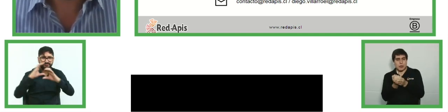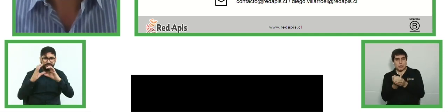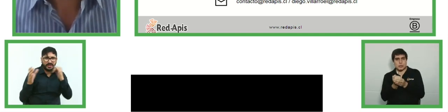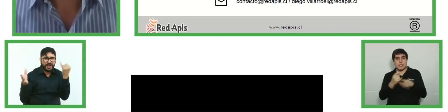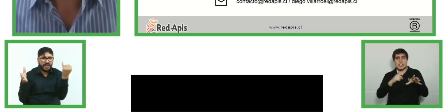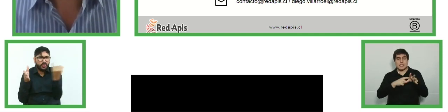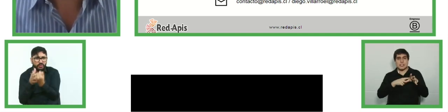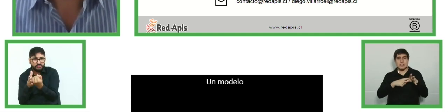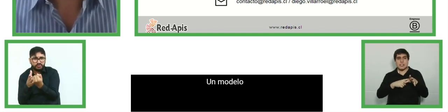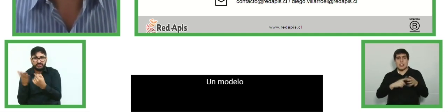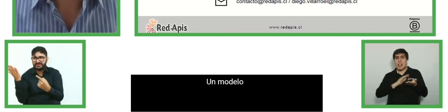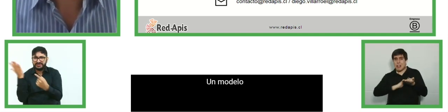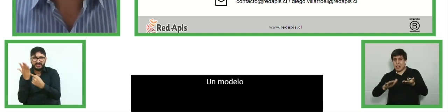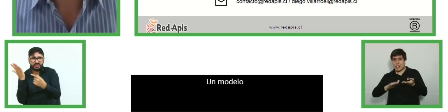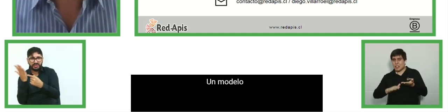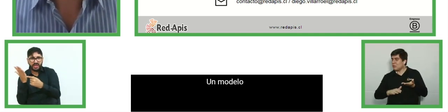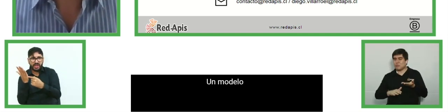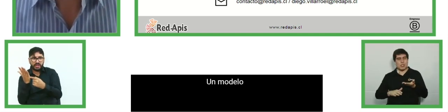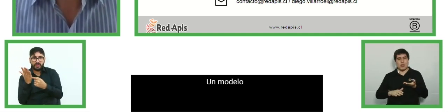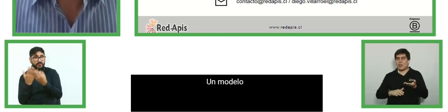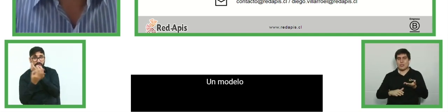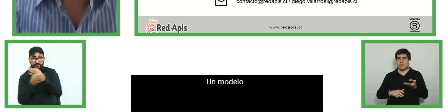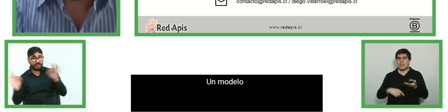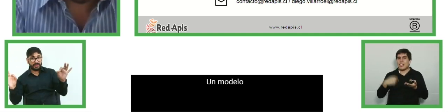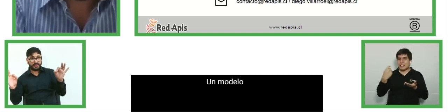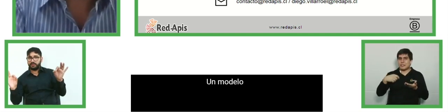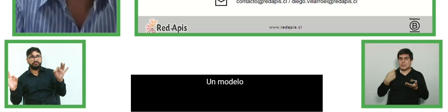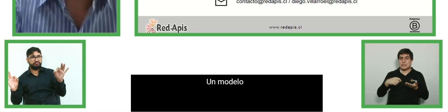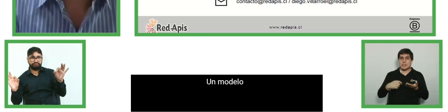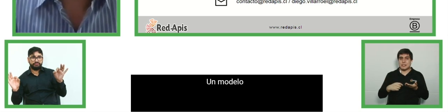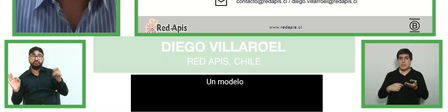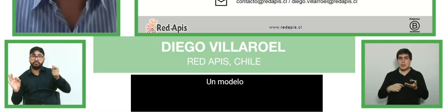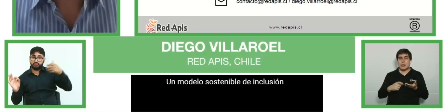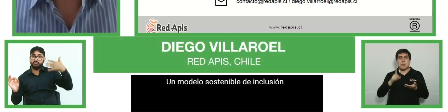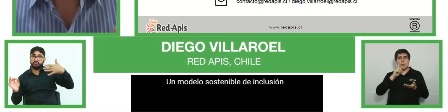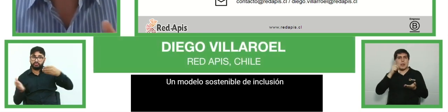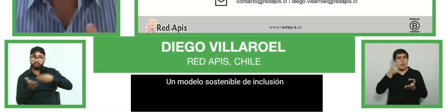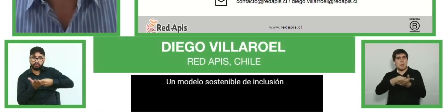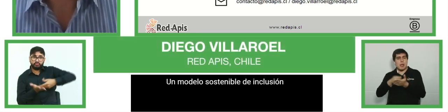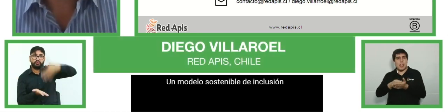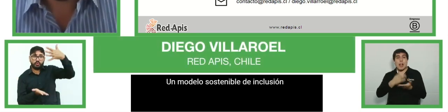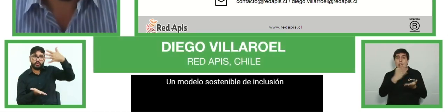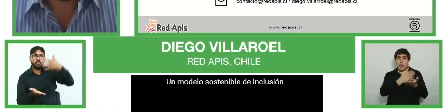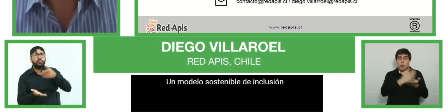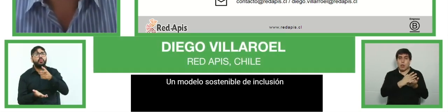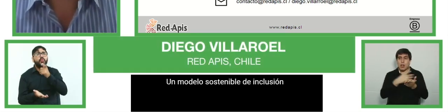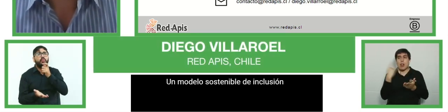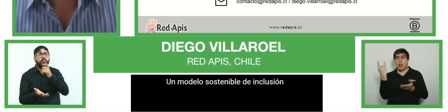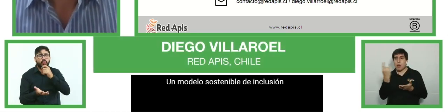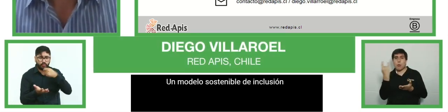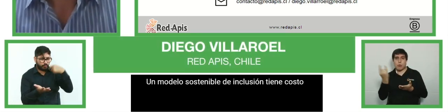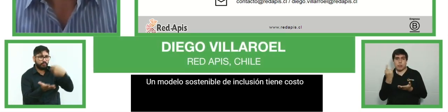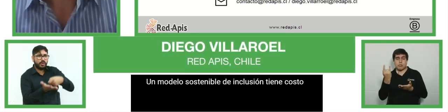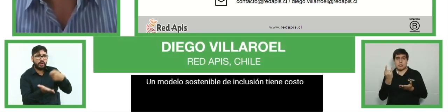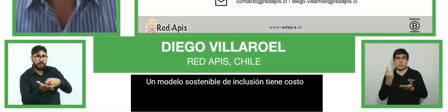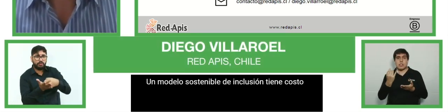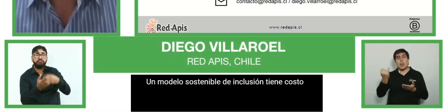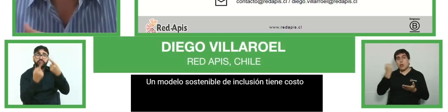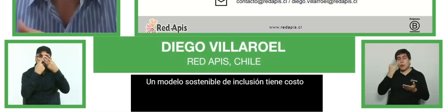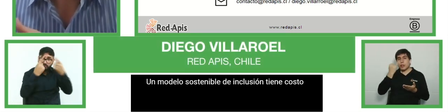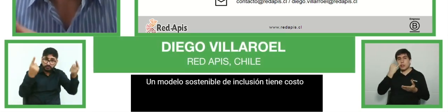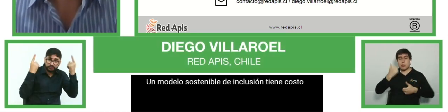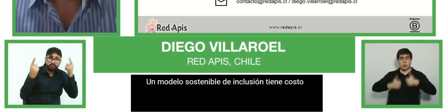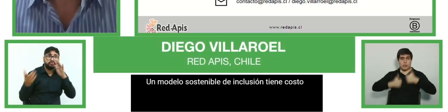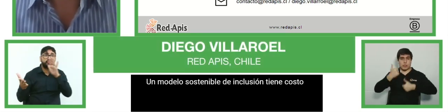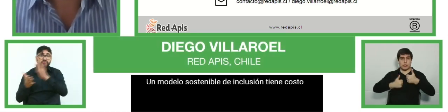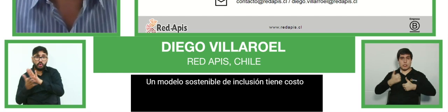the costs are paid by schools, by universities, by institutes or foundations or the state, but not the